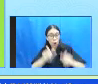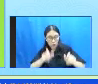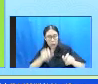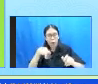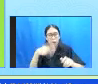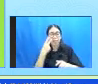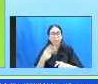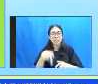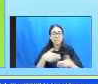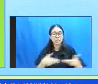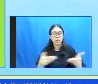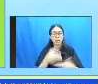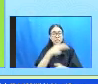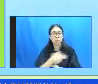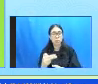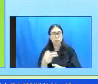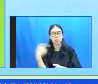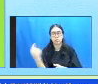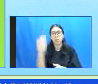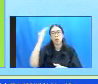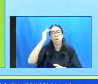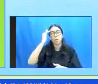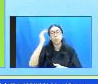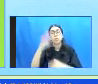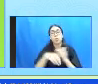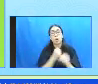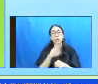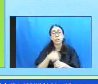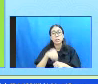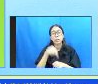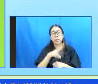in this year, 2021, we had at least